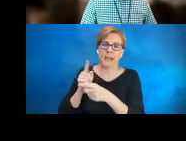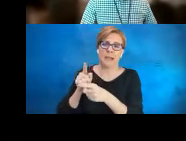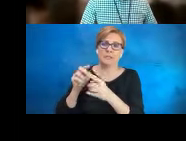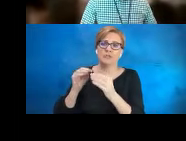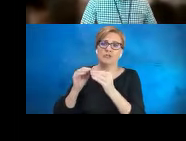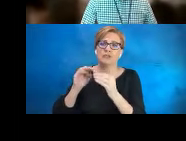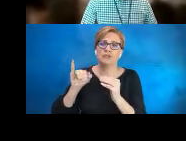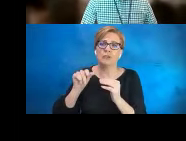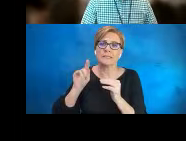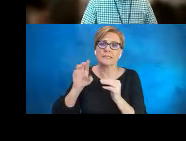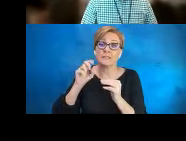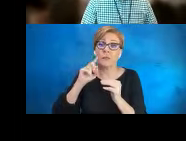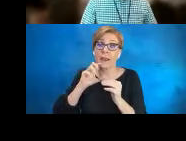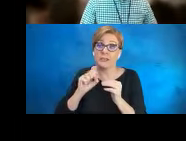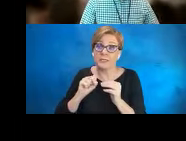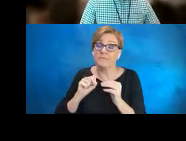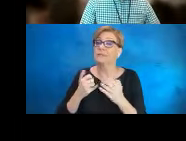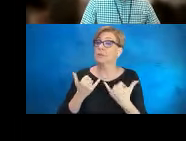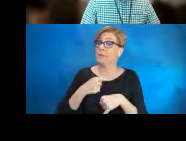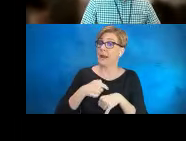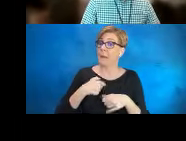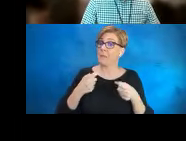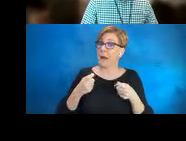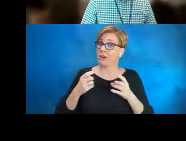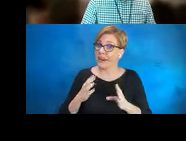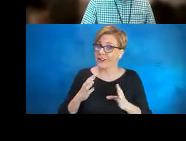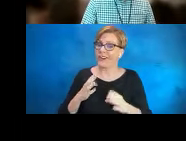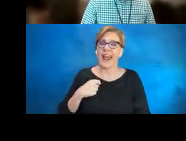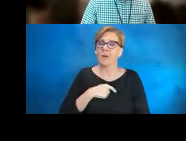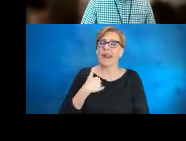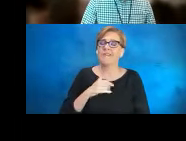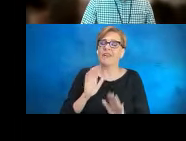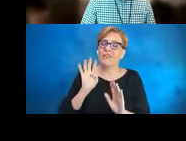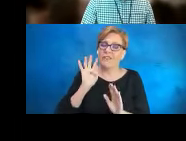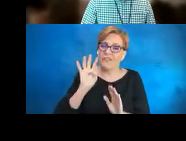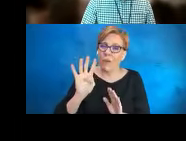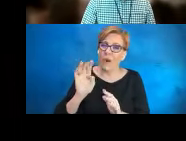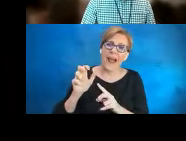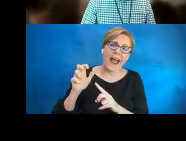today's webinar, and I'm joined by four outstanding presenters.